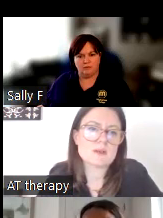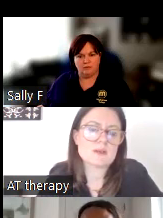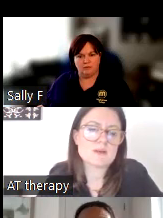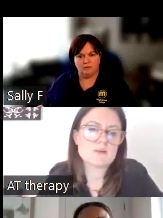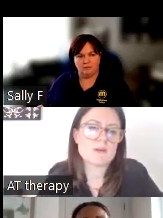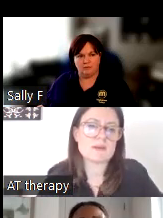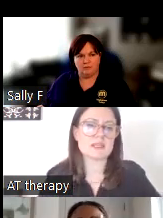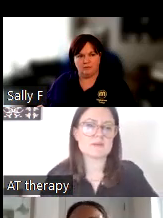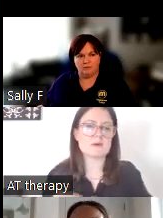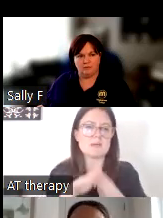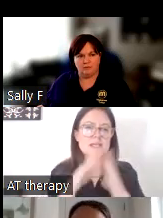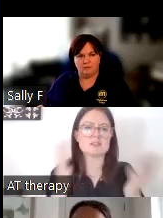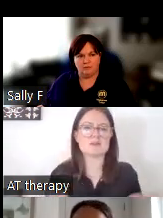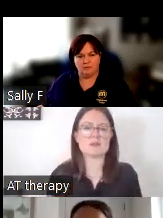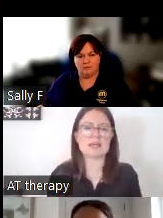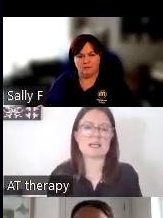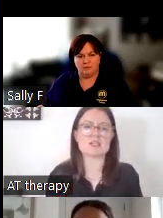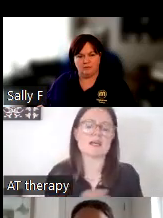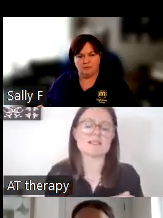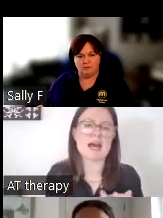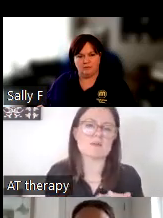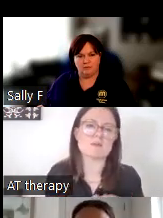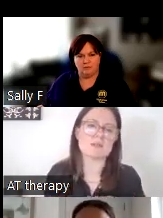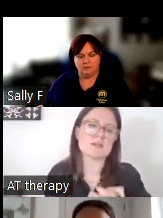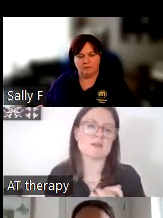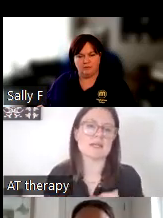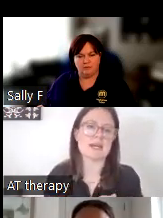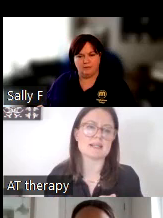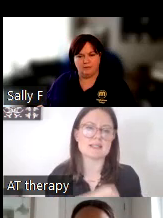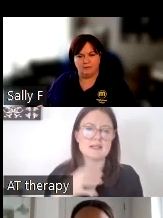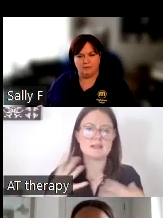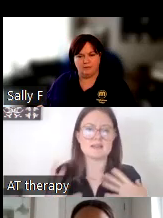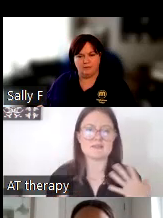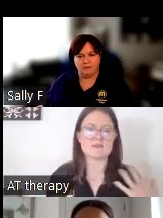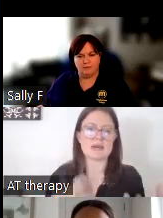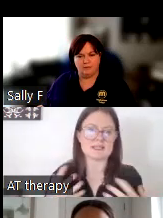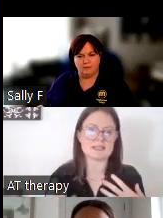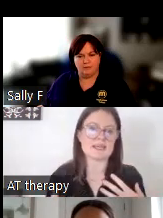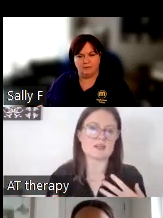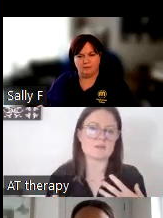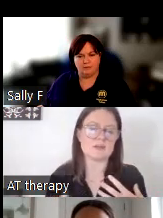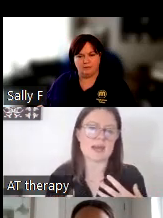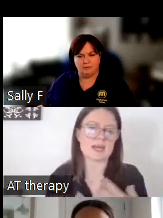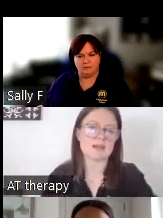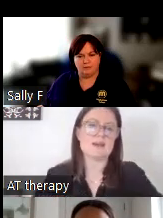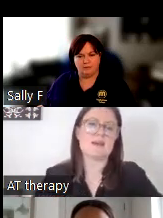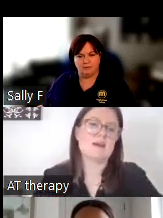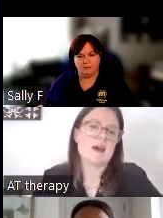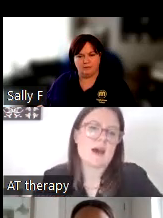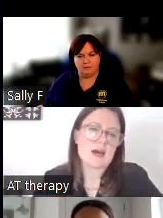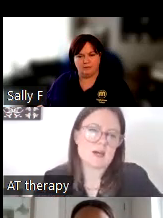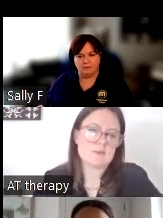So when we think about means of communication, that's how somebody communicates, the different ways that they can communicate.